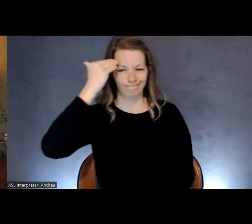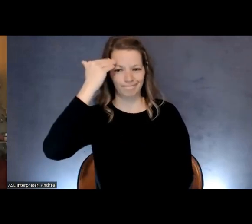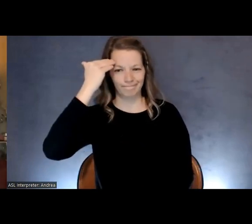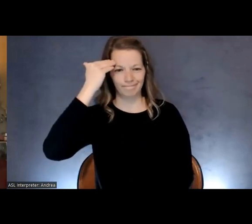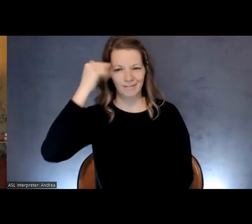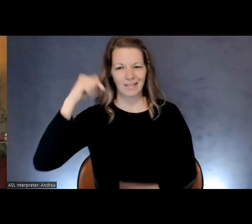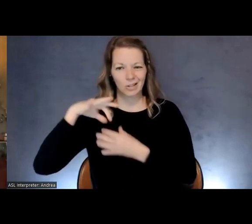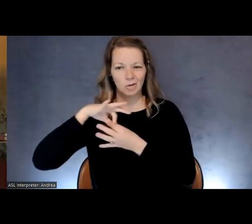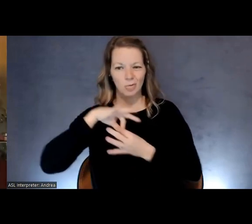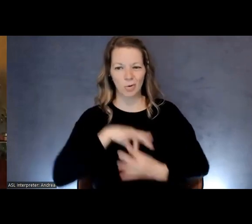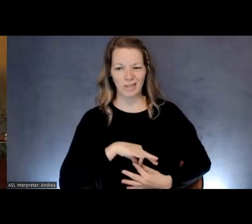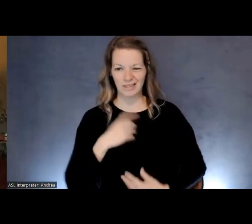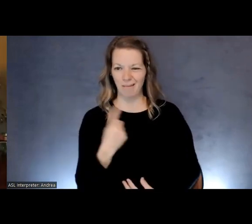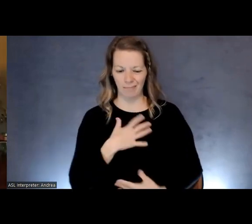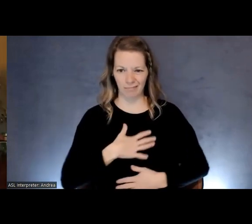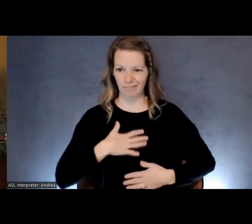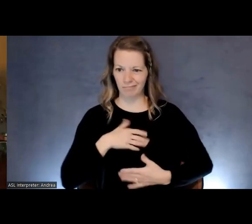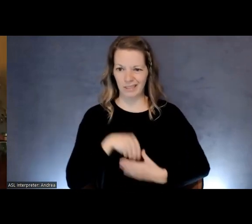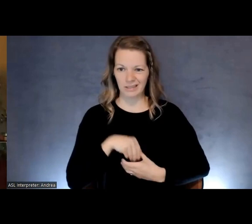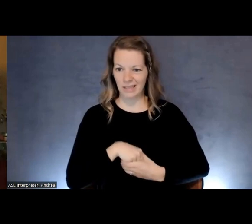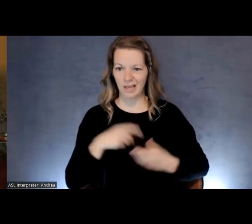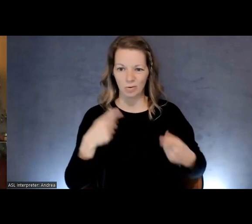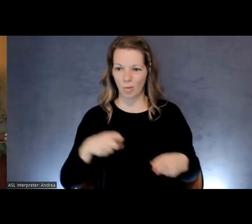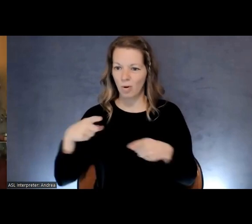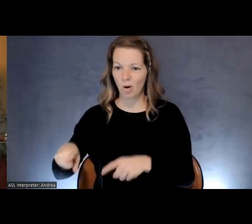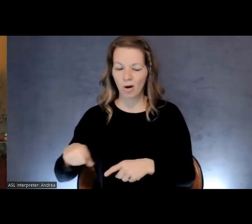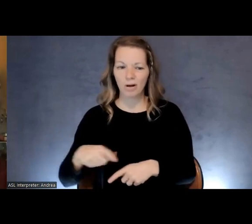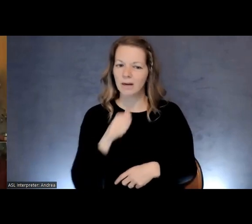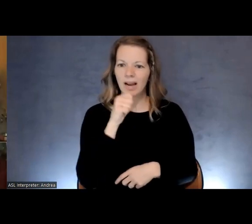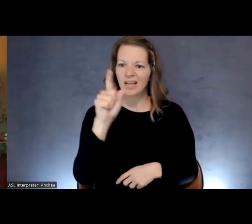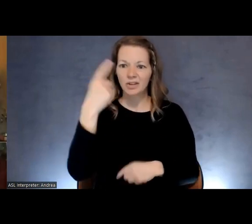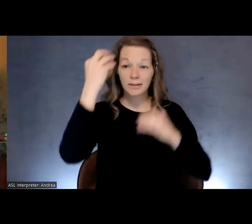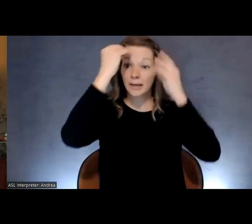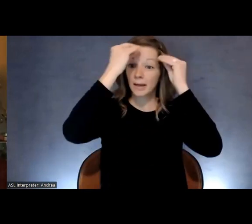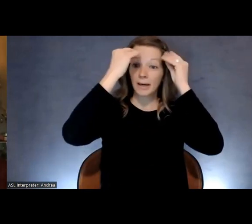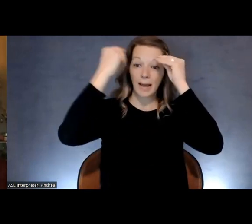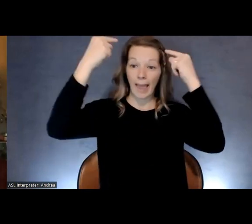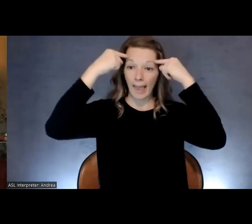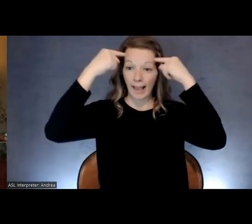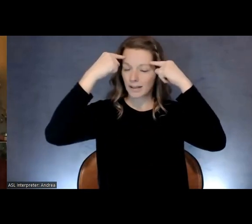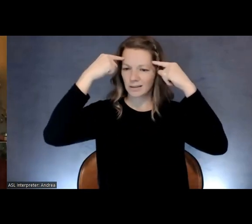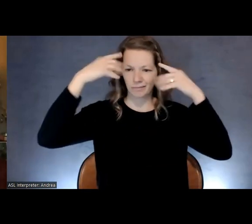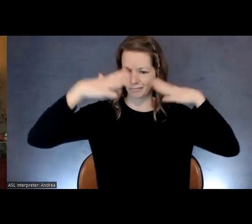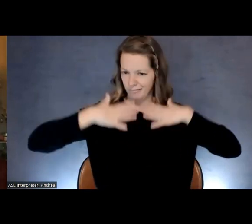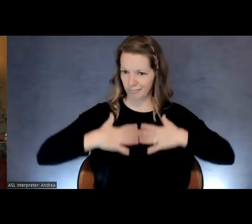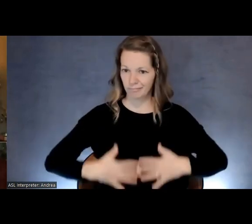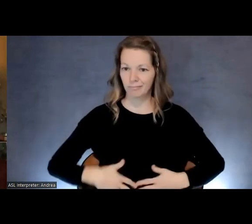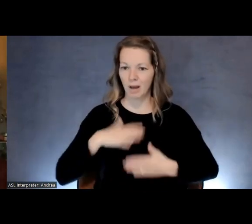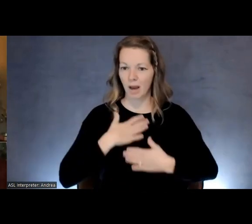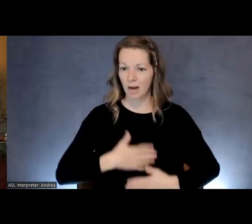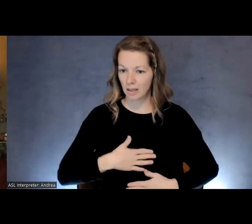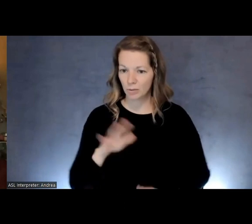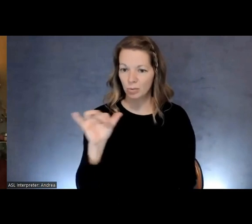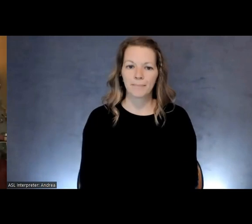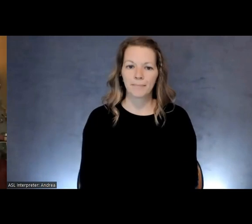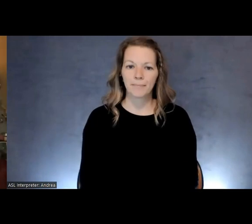is rooted in like something's going on inside of people. This isn't just about what's going on in people's heads, it's going on with what's inside of people.